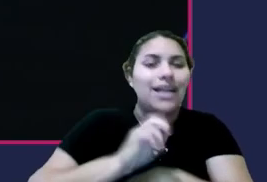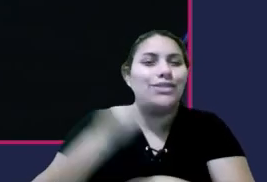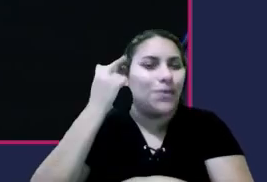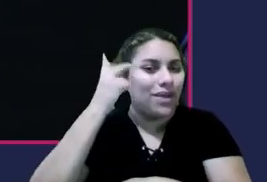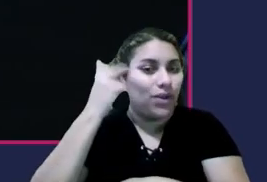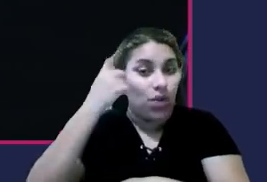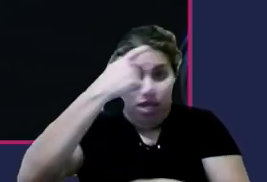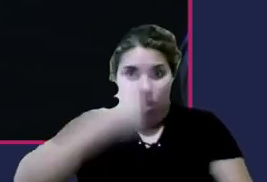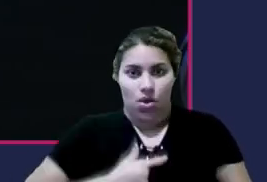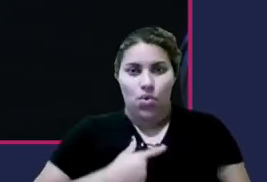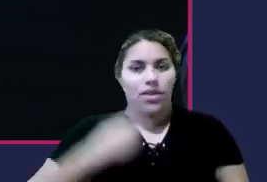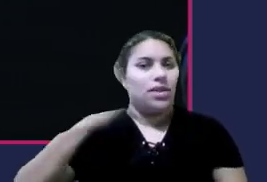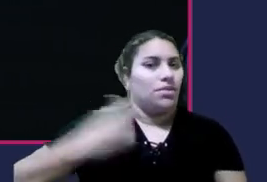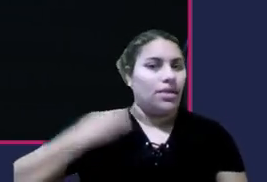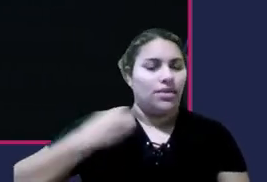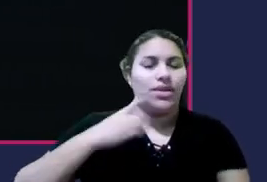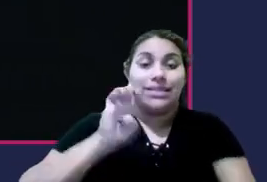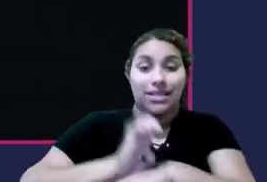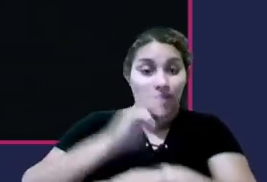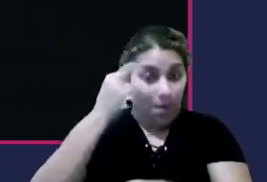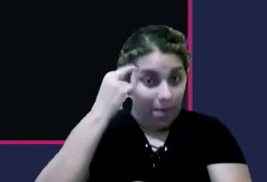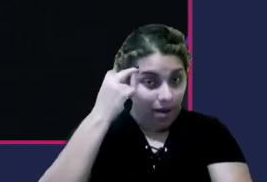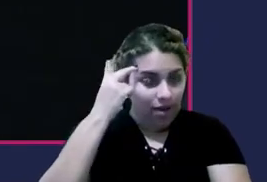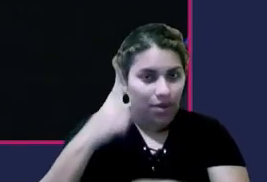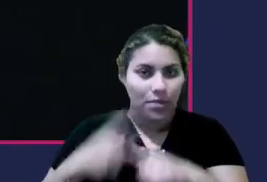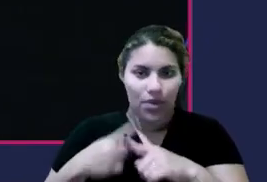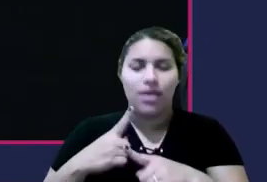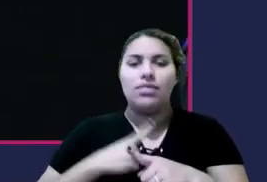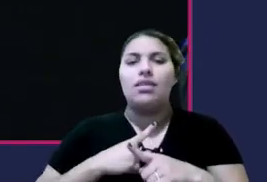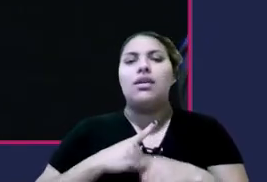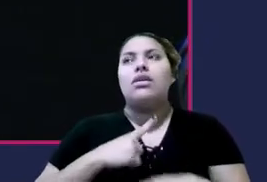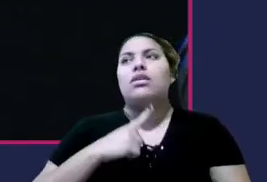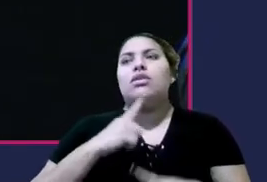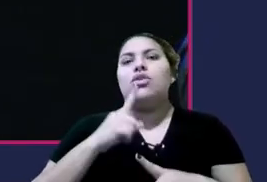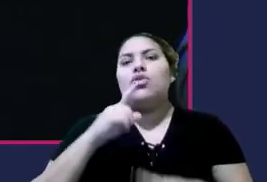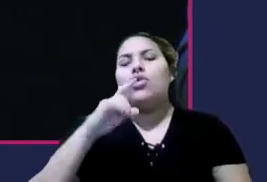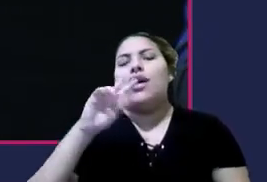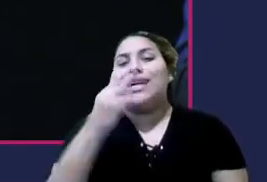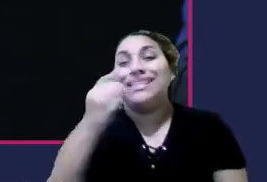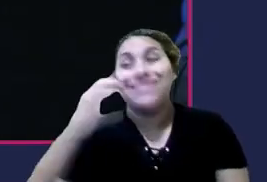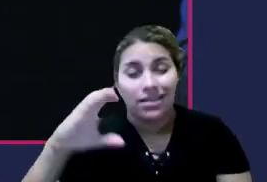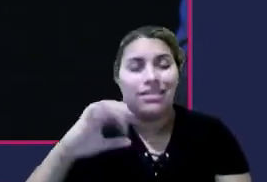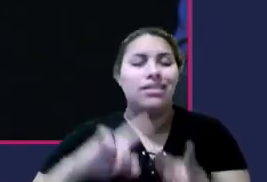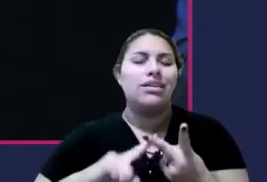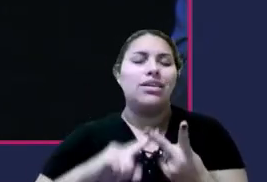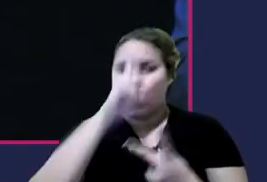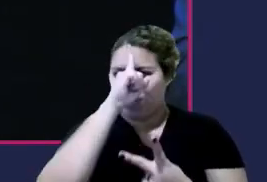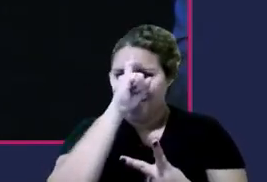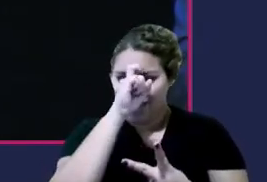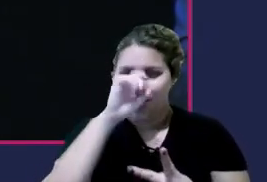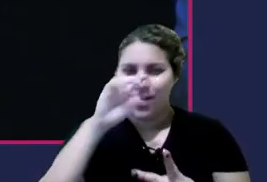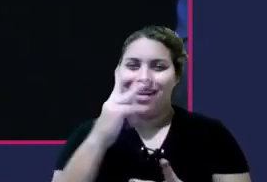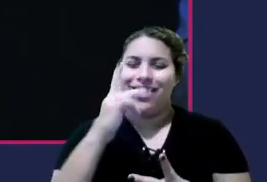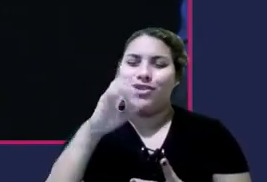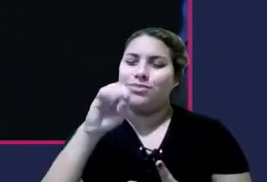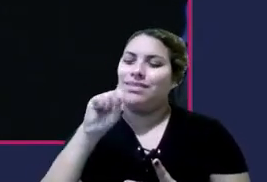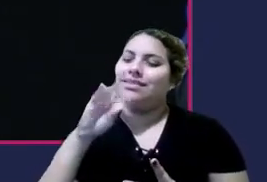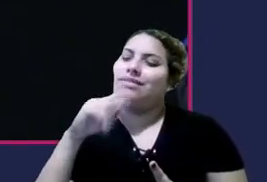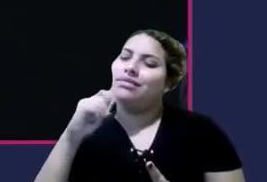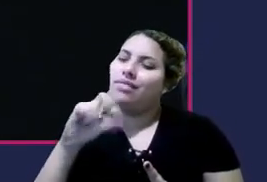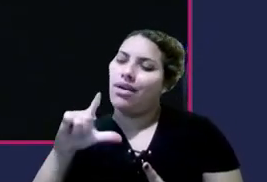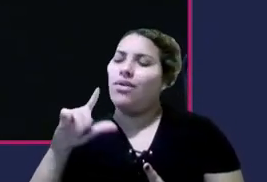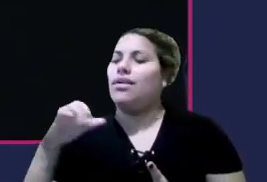here, I'm a congresswoman for the state of São Paulo, and we have the university